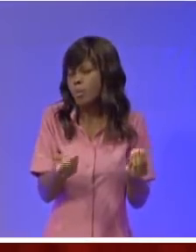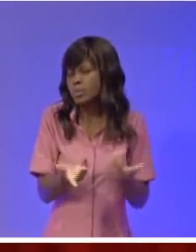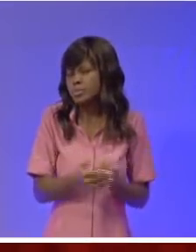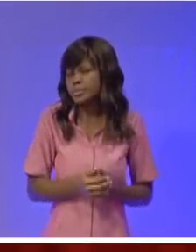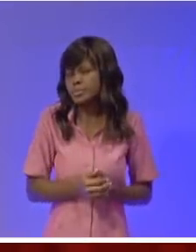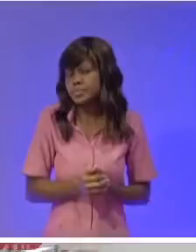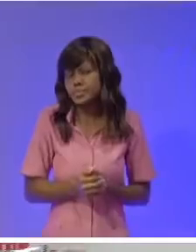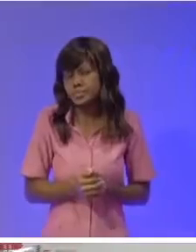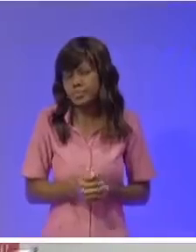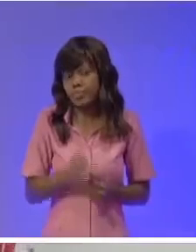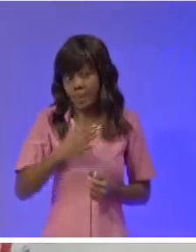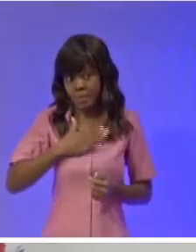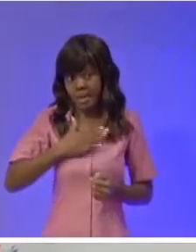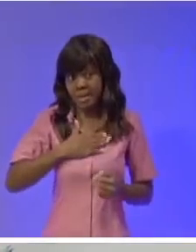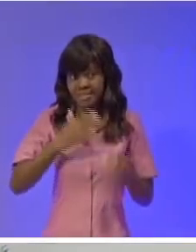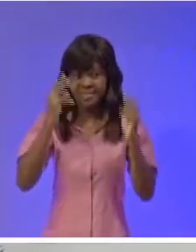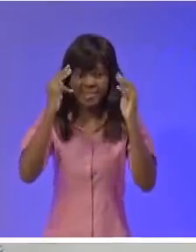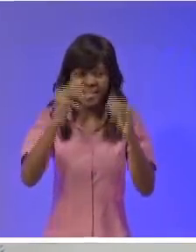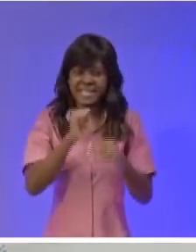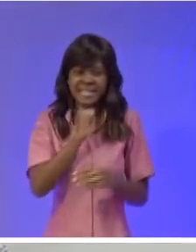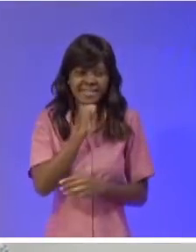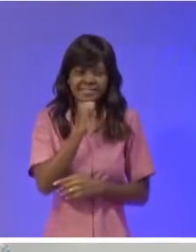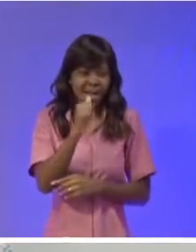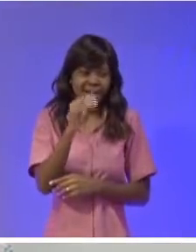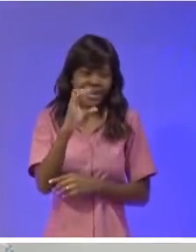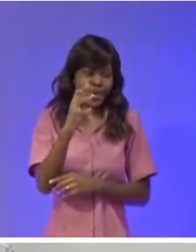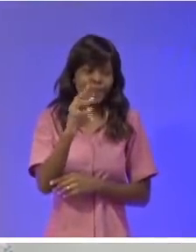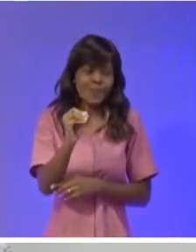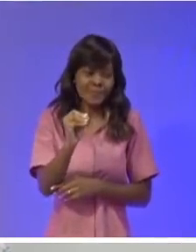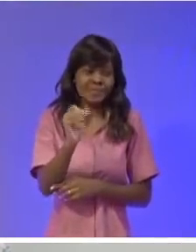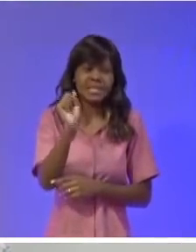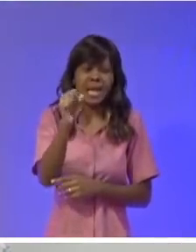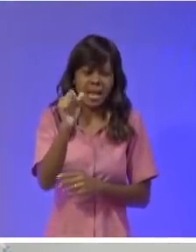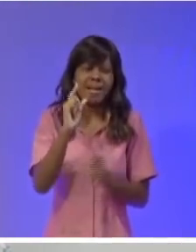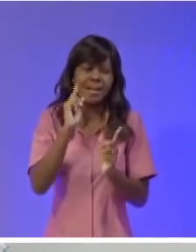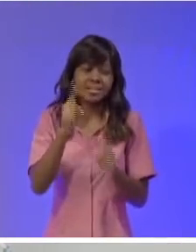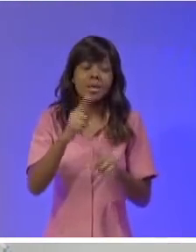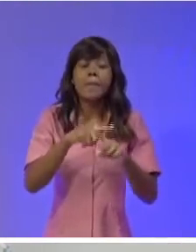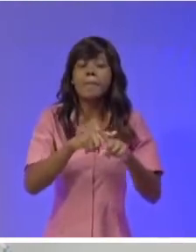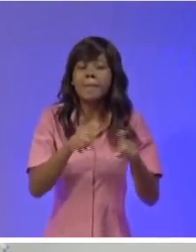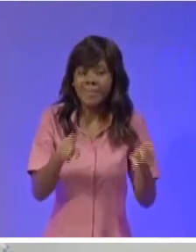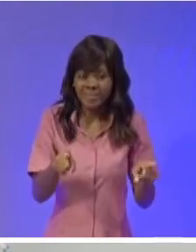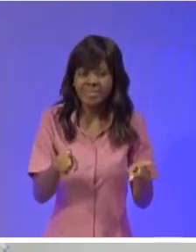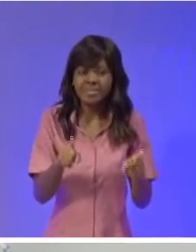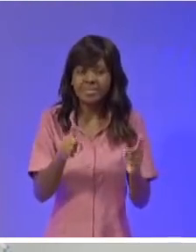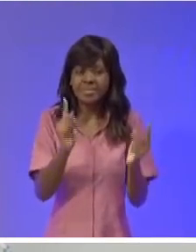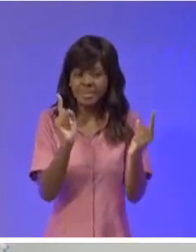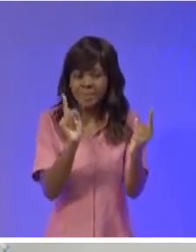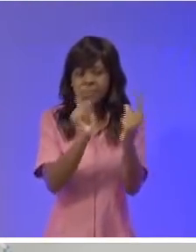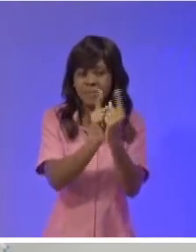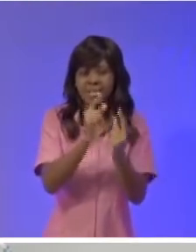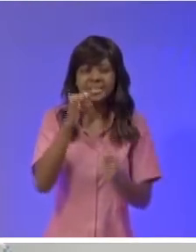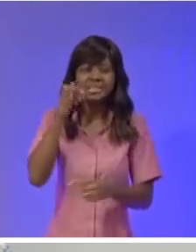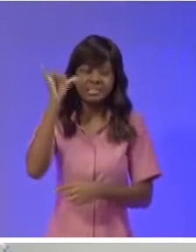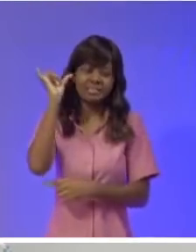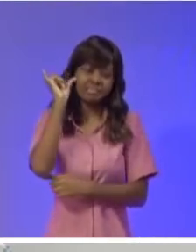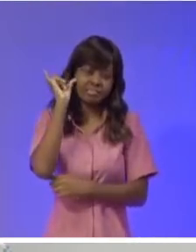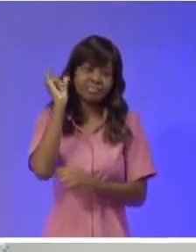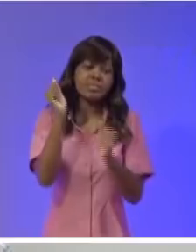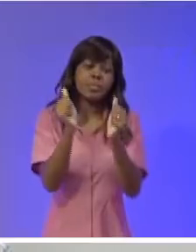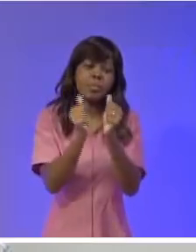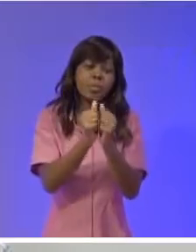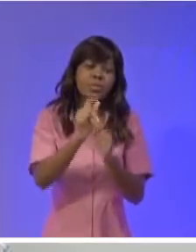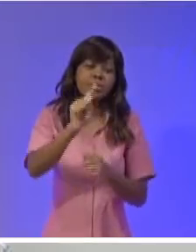meeting. The CMO was present. So we did meet yesterday at 1 o'clock as promised. It was a very cordial